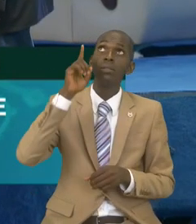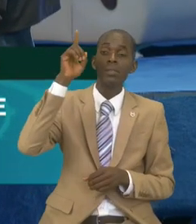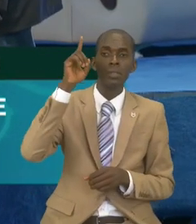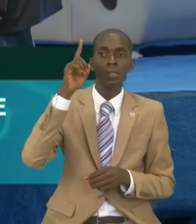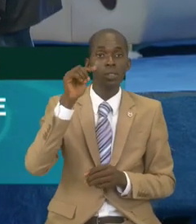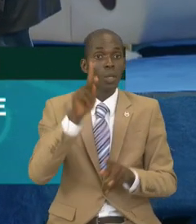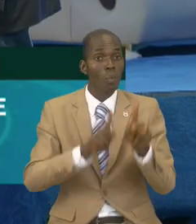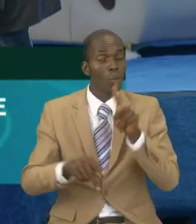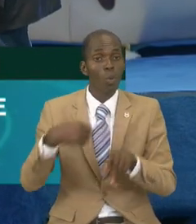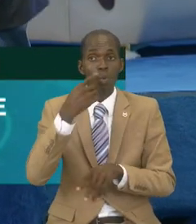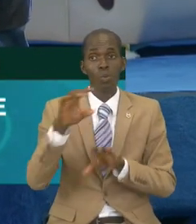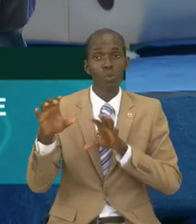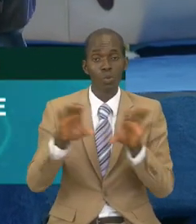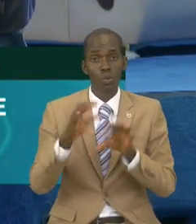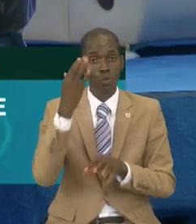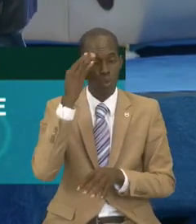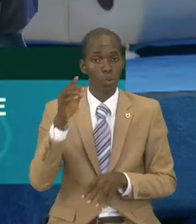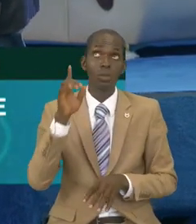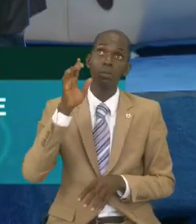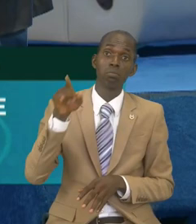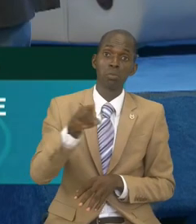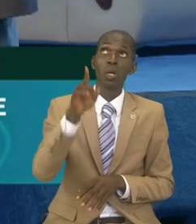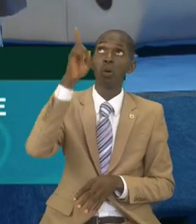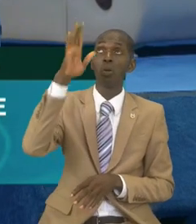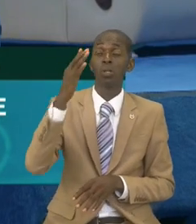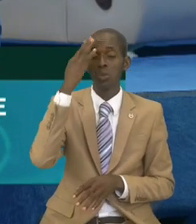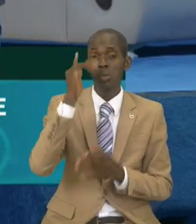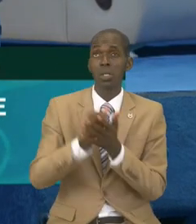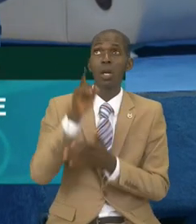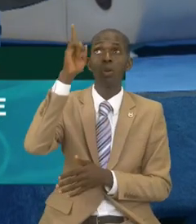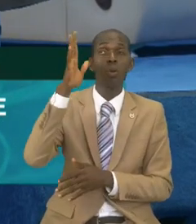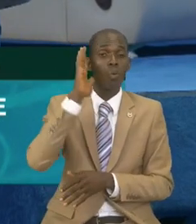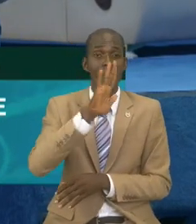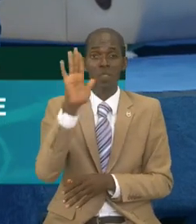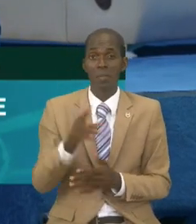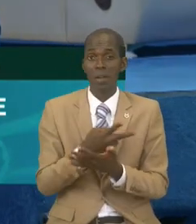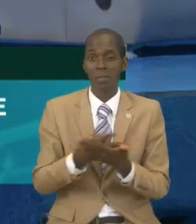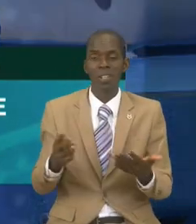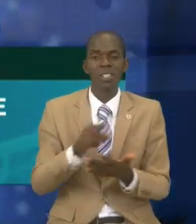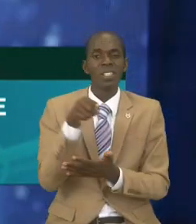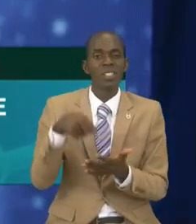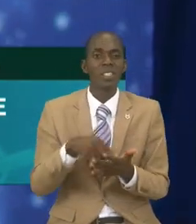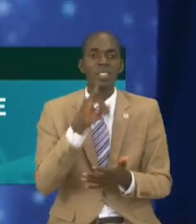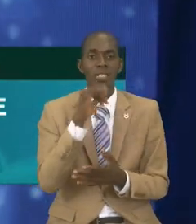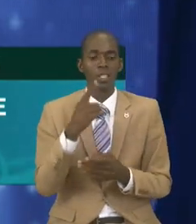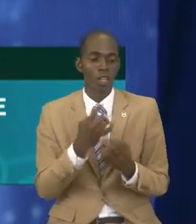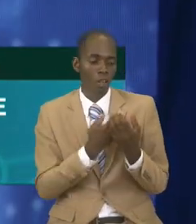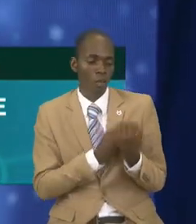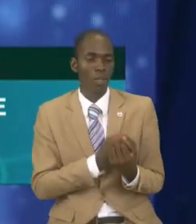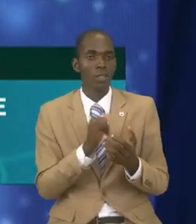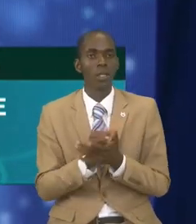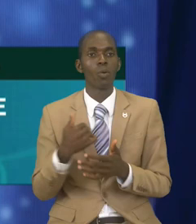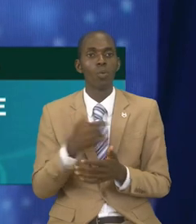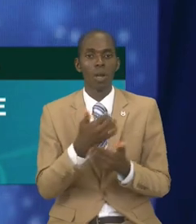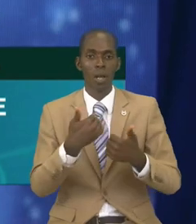people, you know their God, and they know that God will never fail. This is the confidence that we have in him,